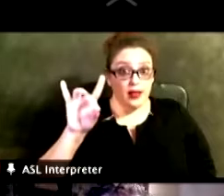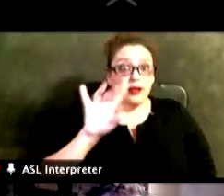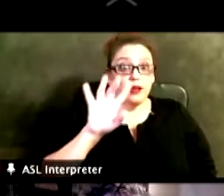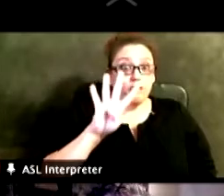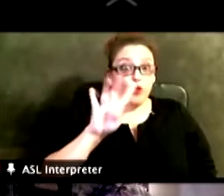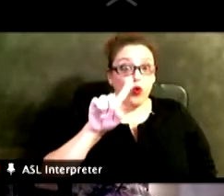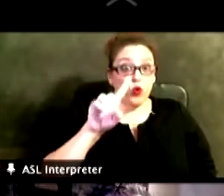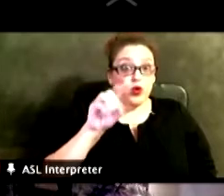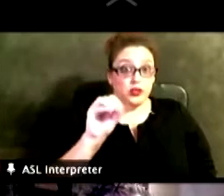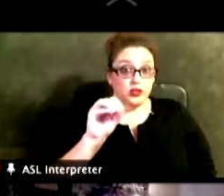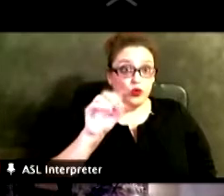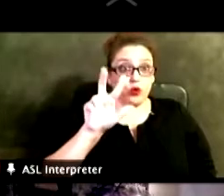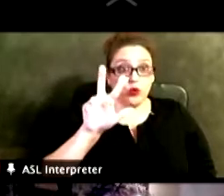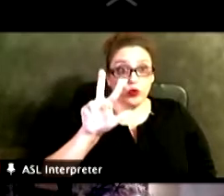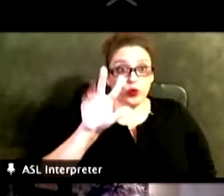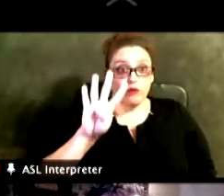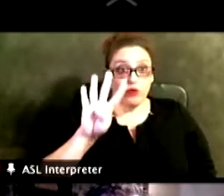888-410-3427. Again,